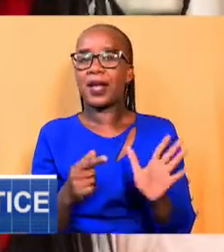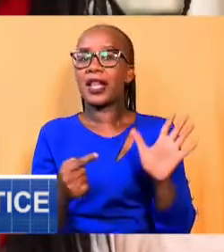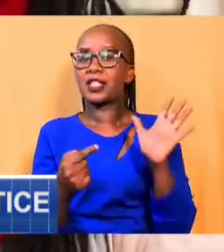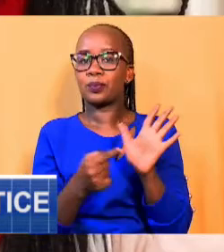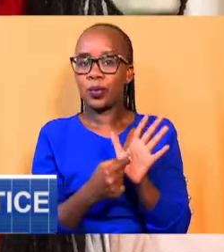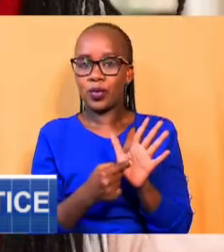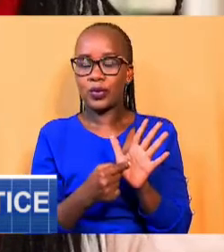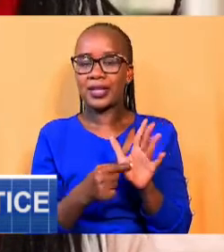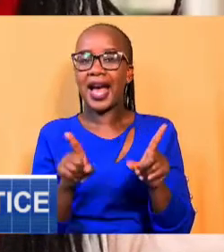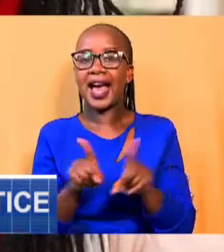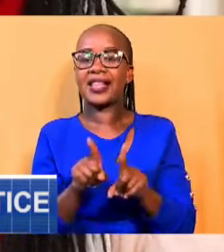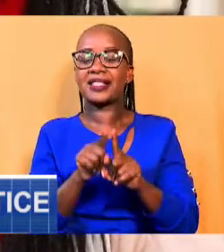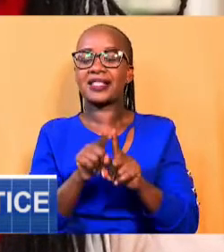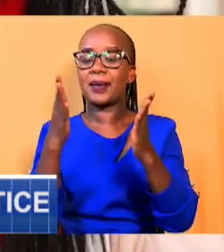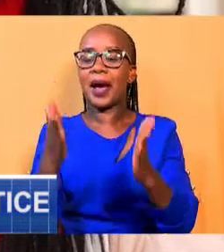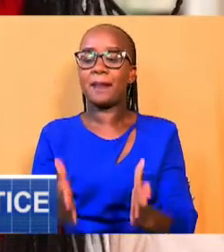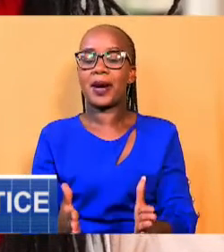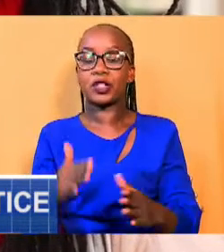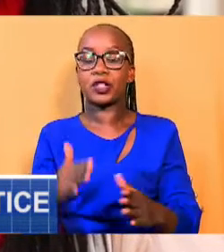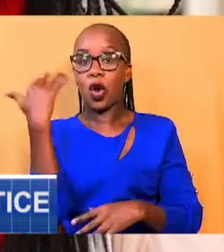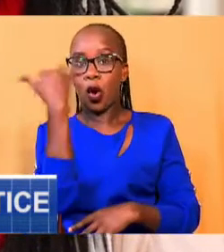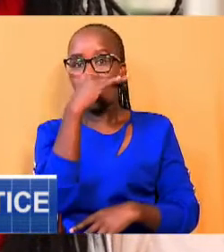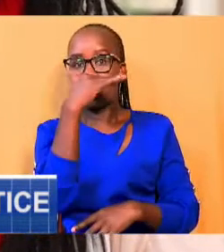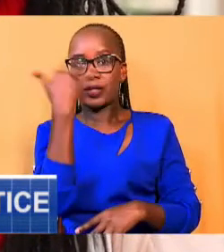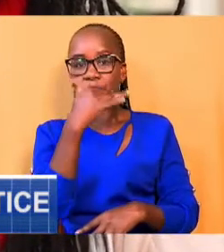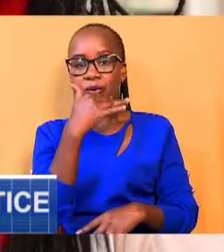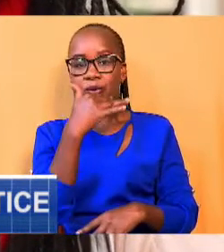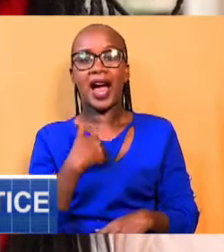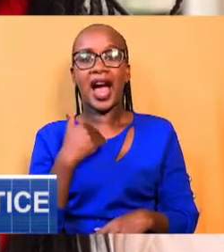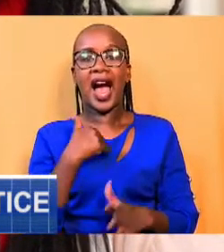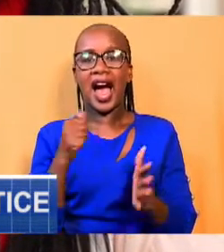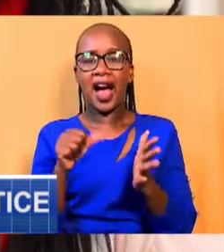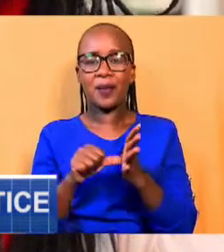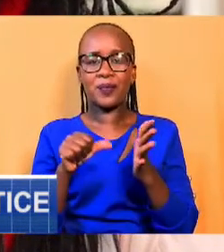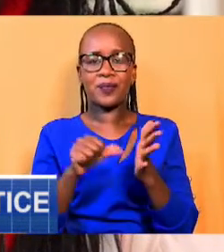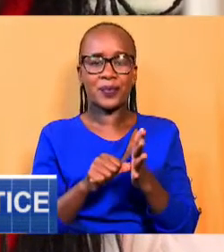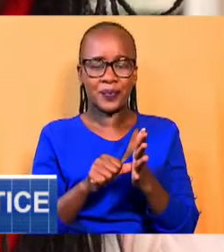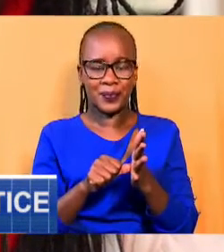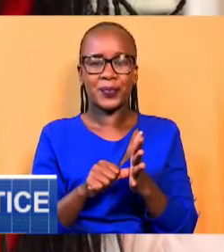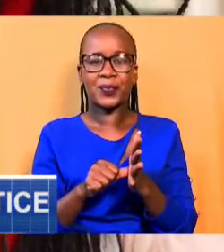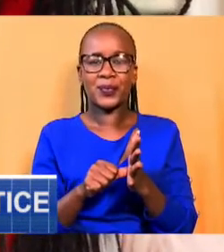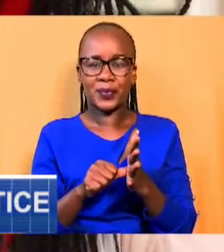exposure. Certain persons with autism have tactile issues. Their